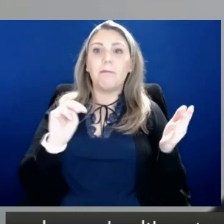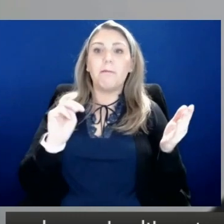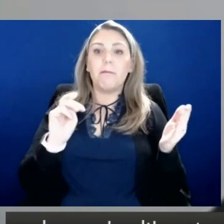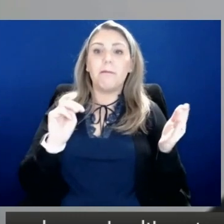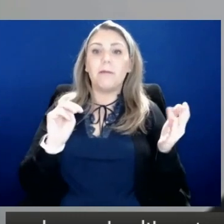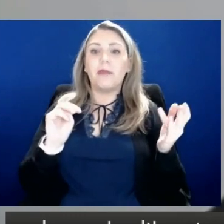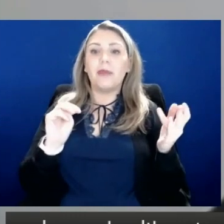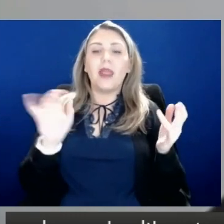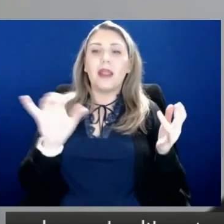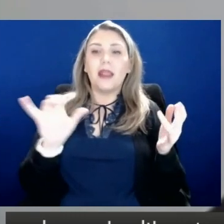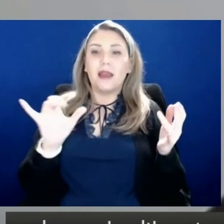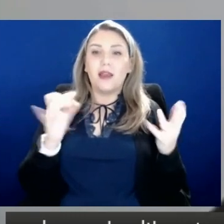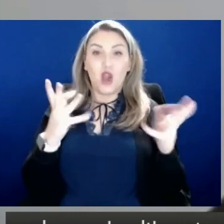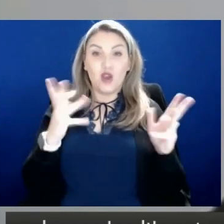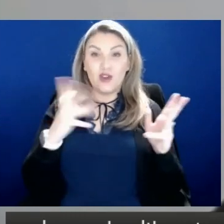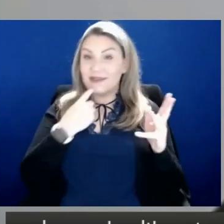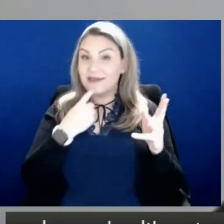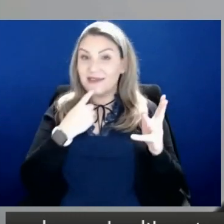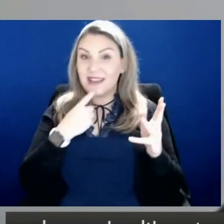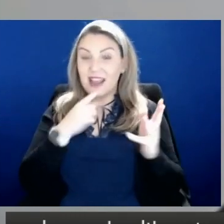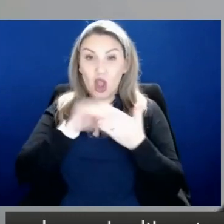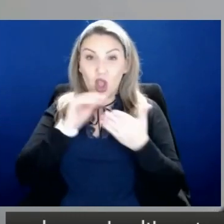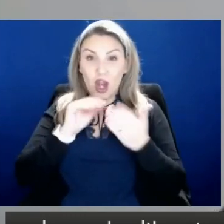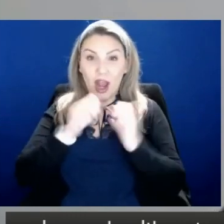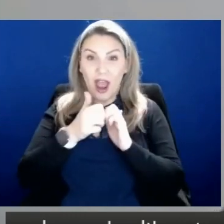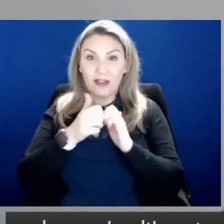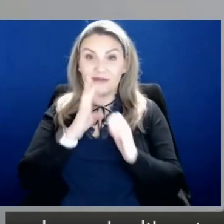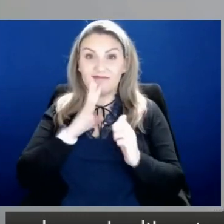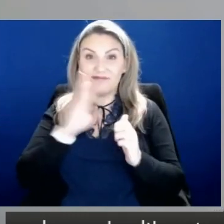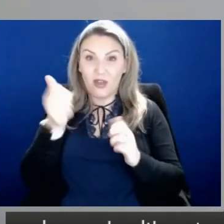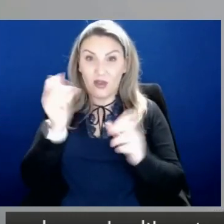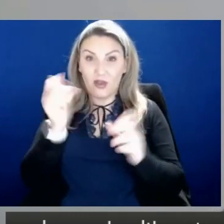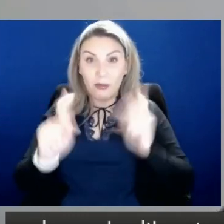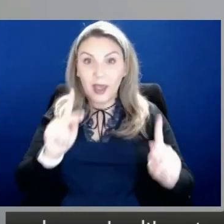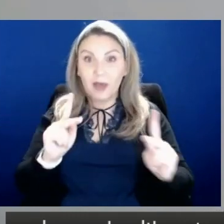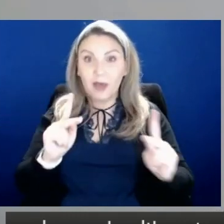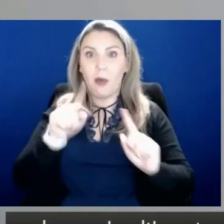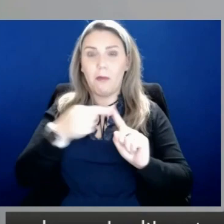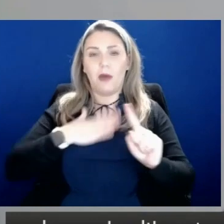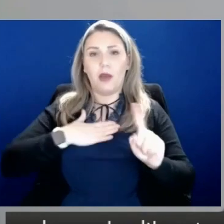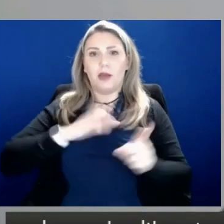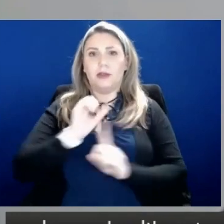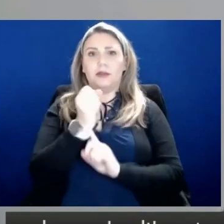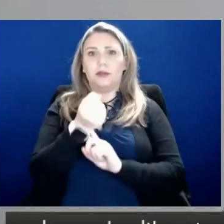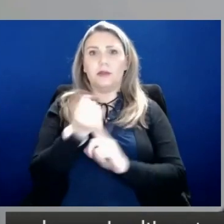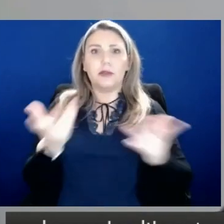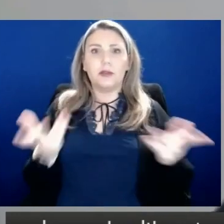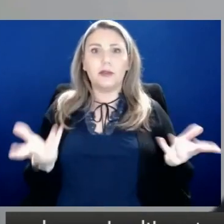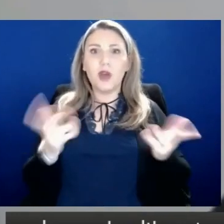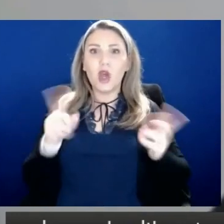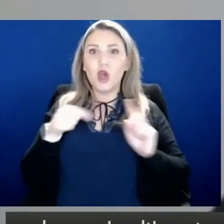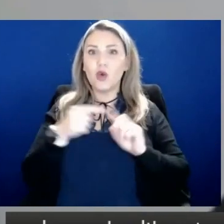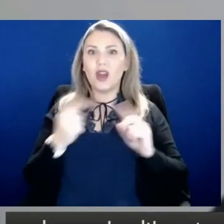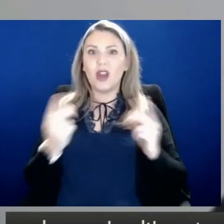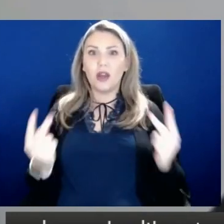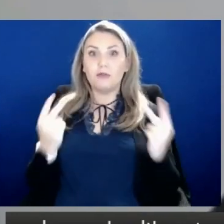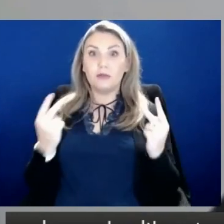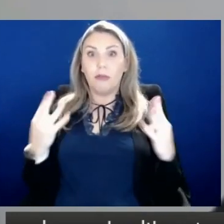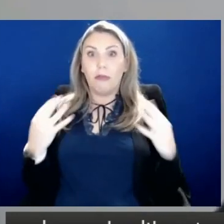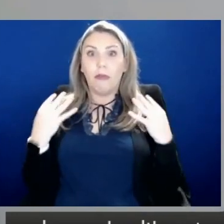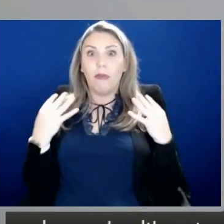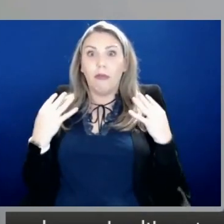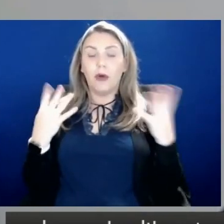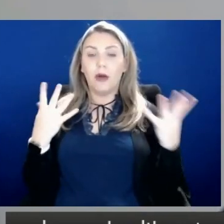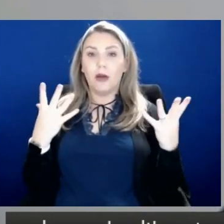was already said, learning how to talk to other people about it too, because when you get looked at, it doesn't look like there's